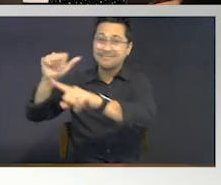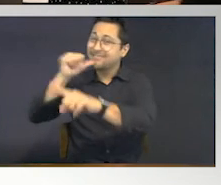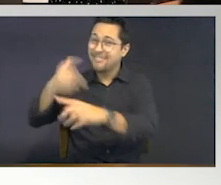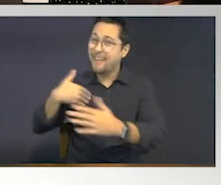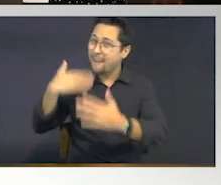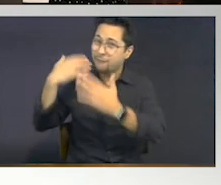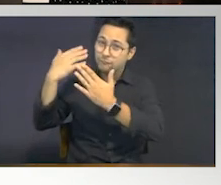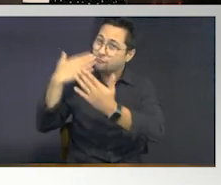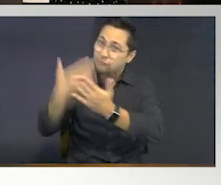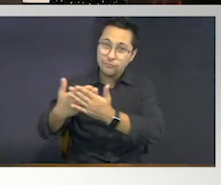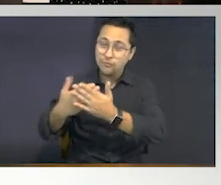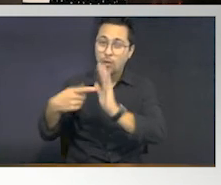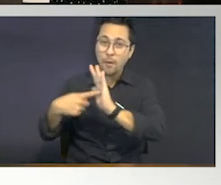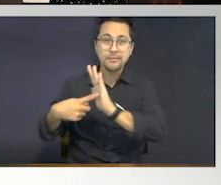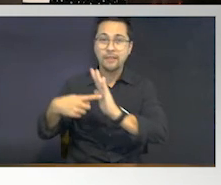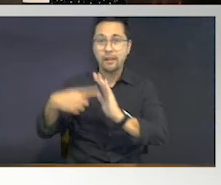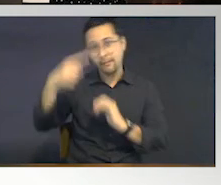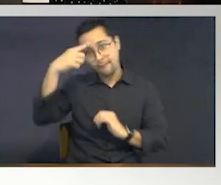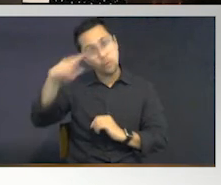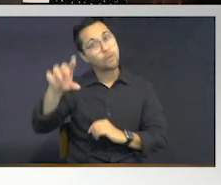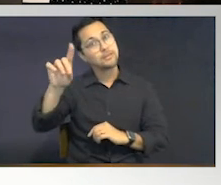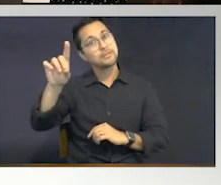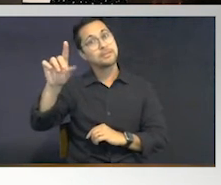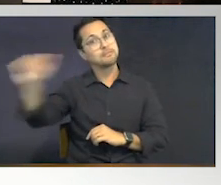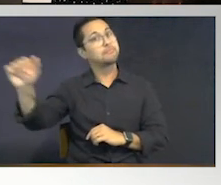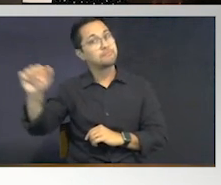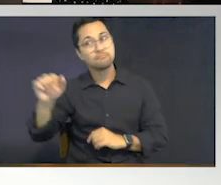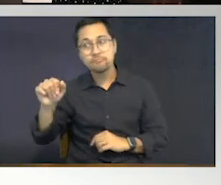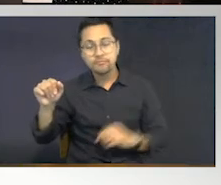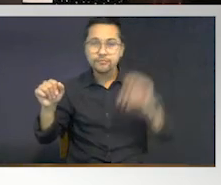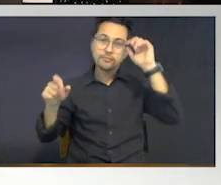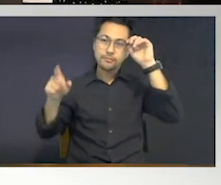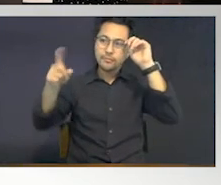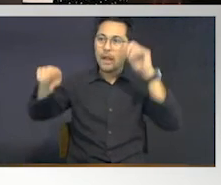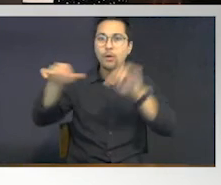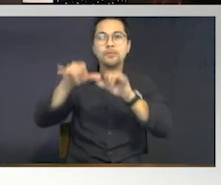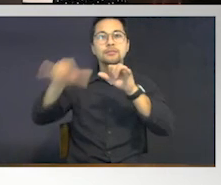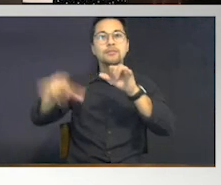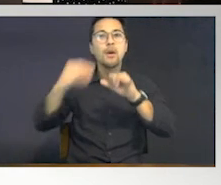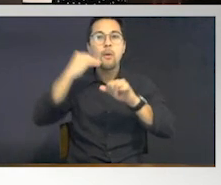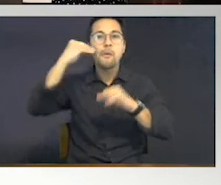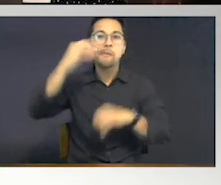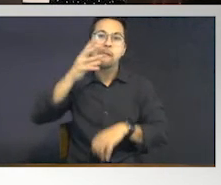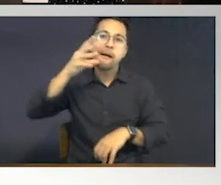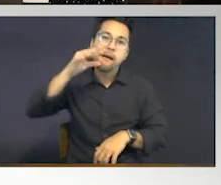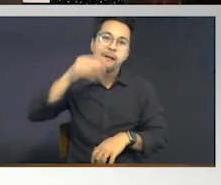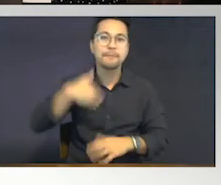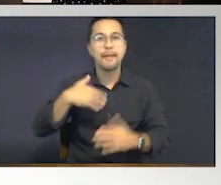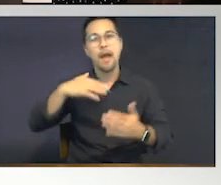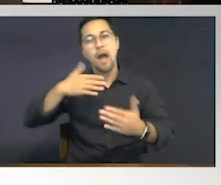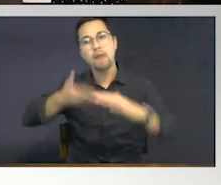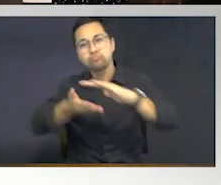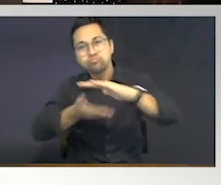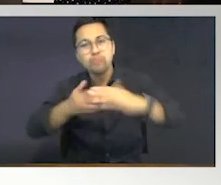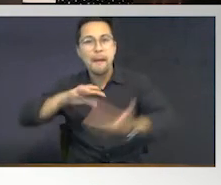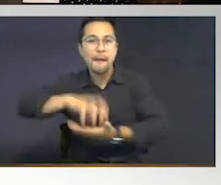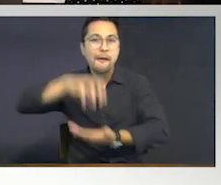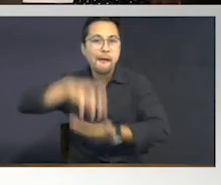representation for disabilities, right? They were, the stay-at-home moms that bake cookies all day, or at least that's